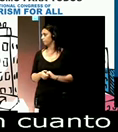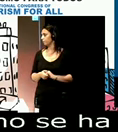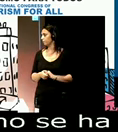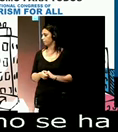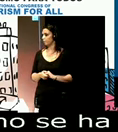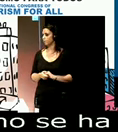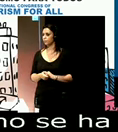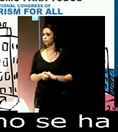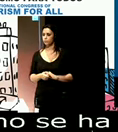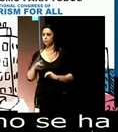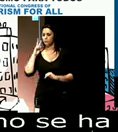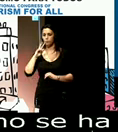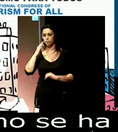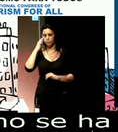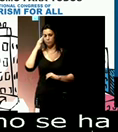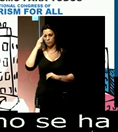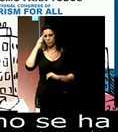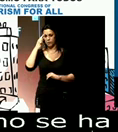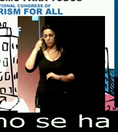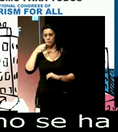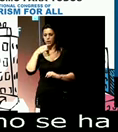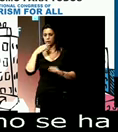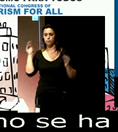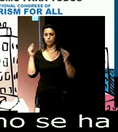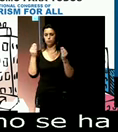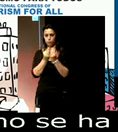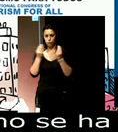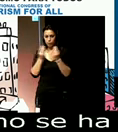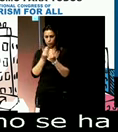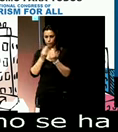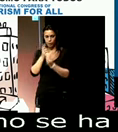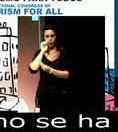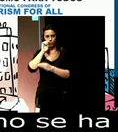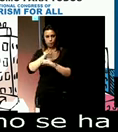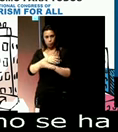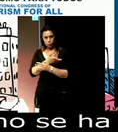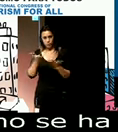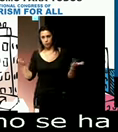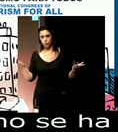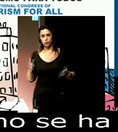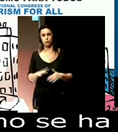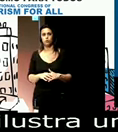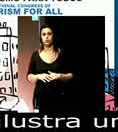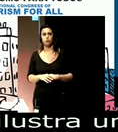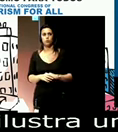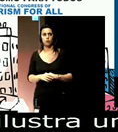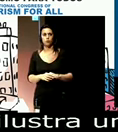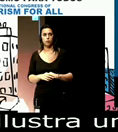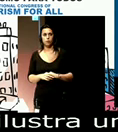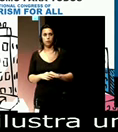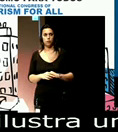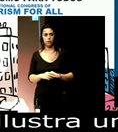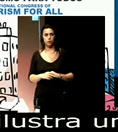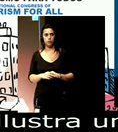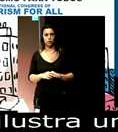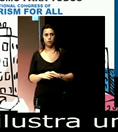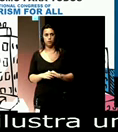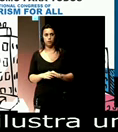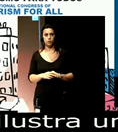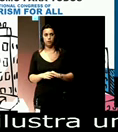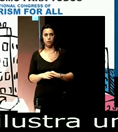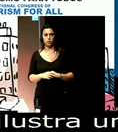aspect of tourism for all, where Mindtext, or I don't want to go and make advert for Mindtext, I want to go and make